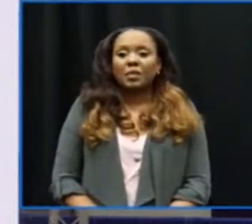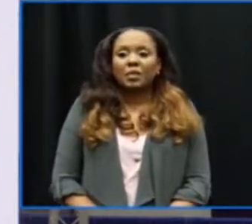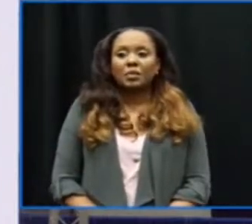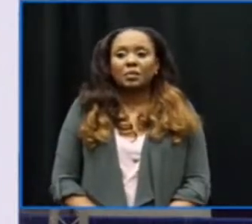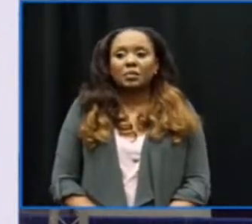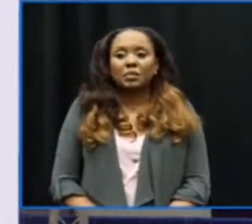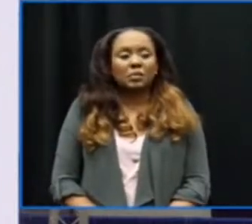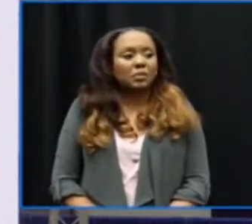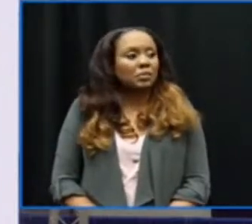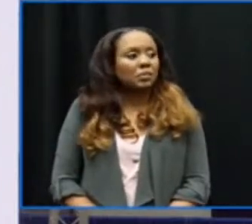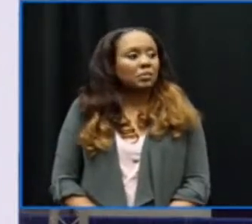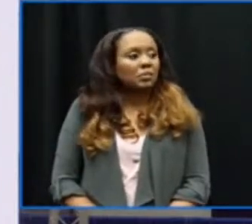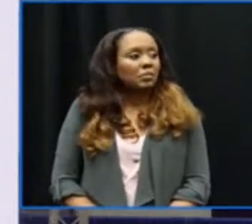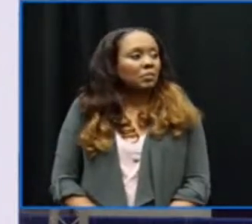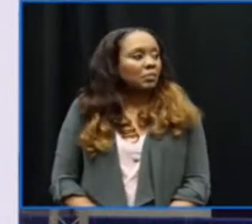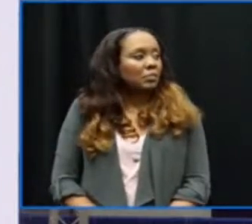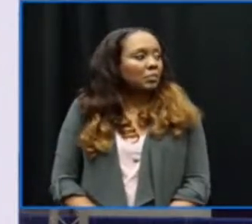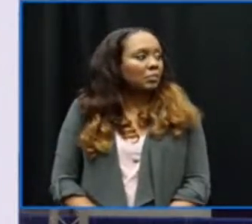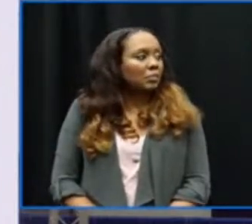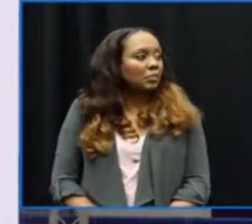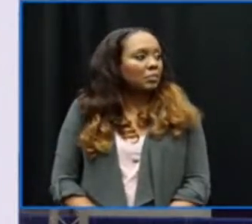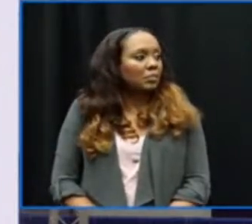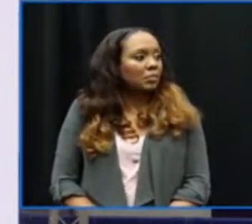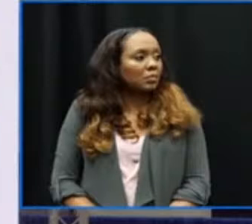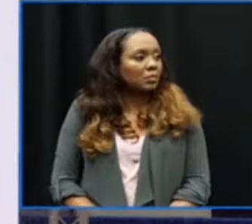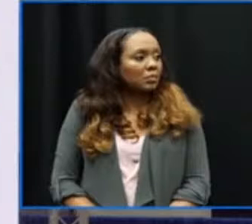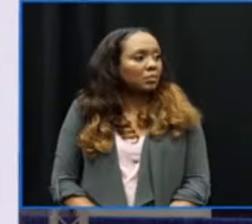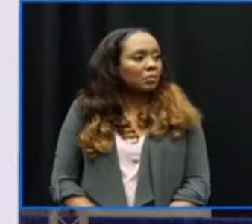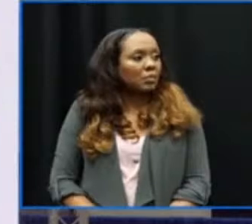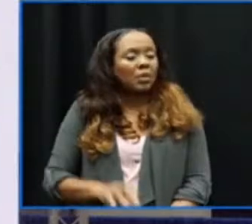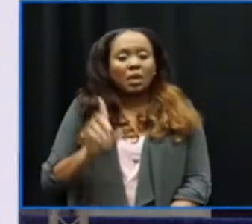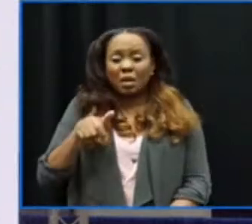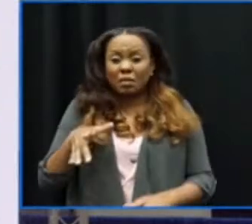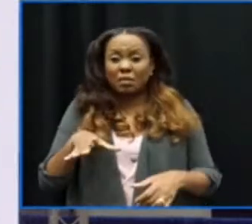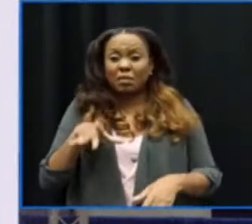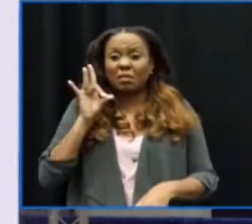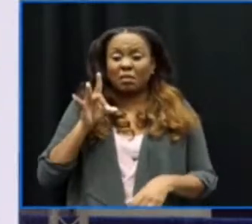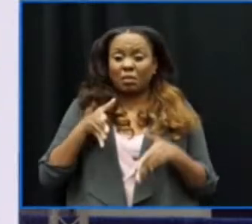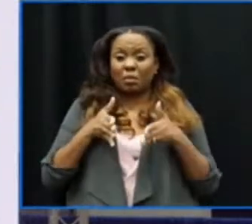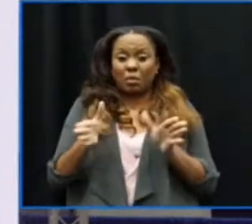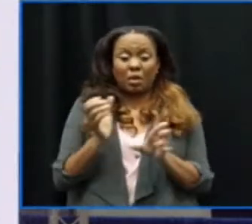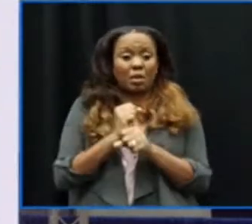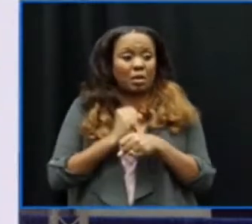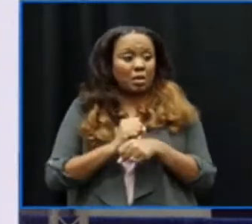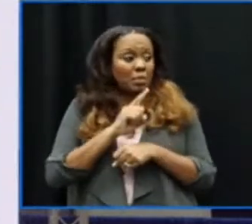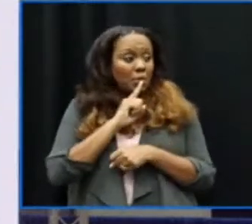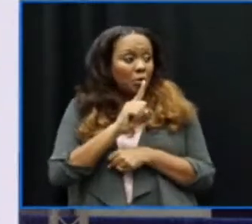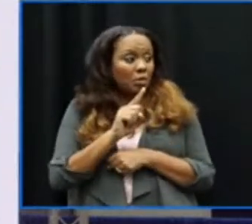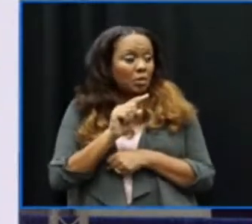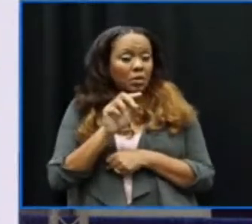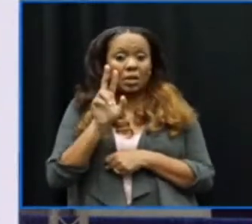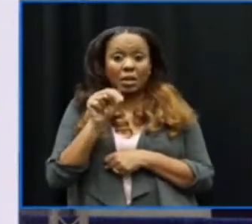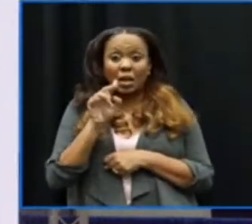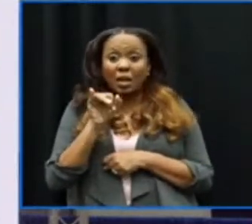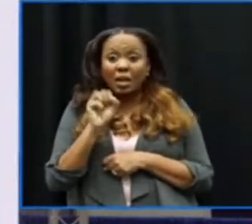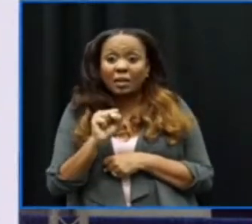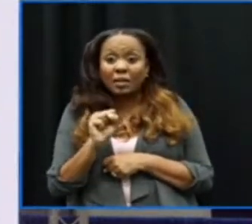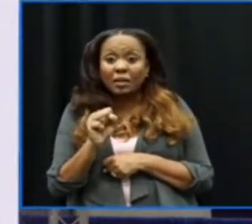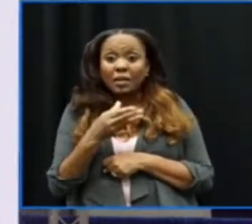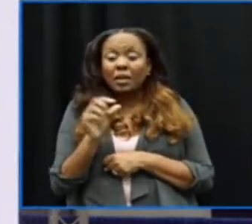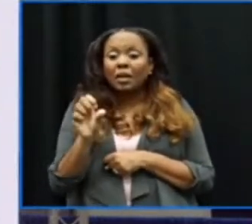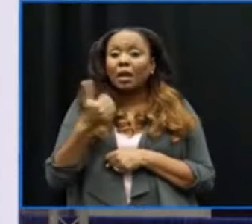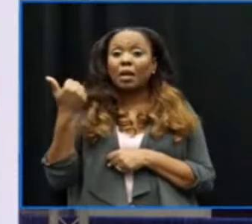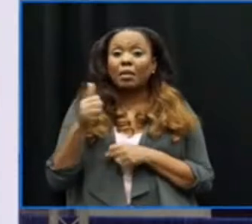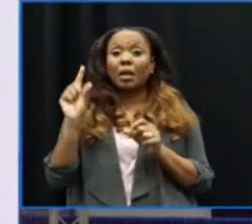even more so in the last 2 years with COVID, And so we have to find a way to ensure that the NIS and other government